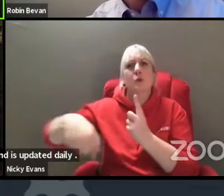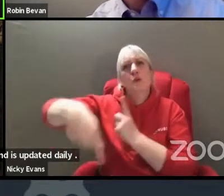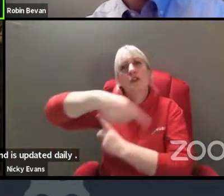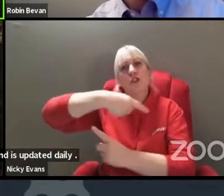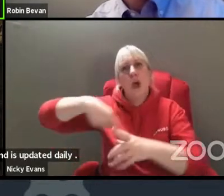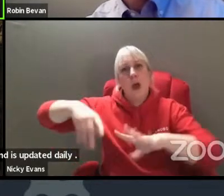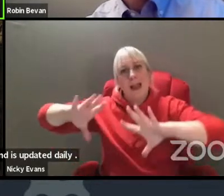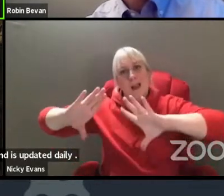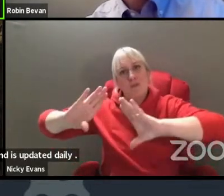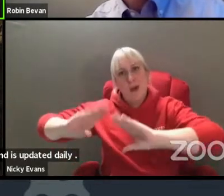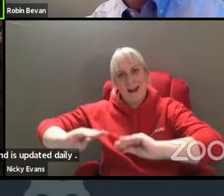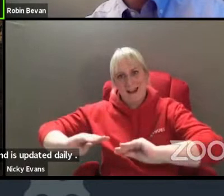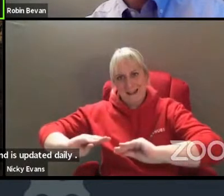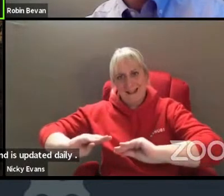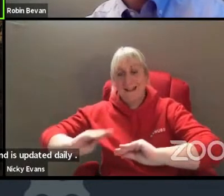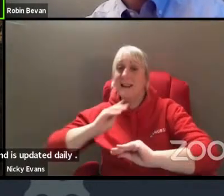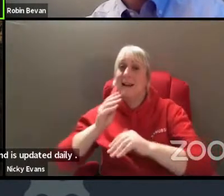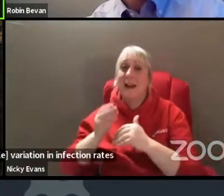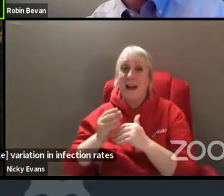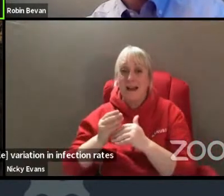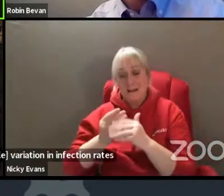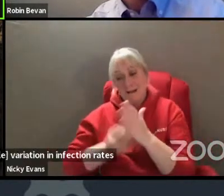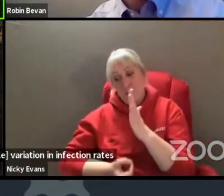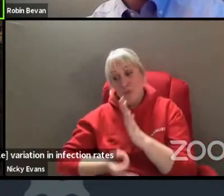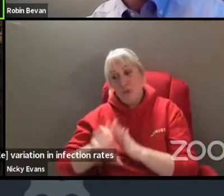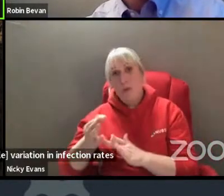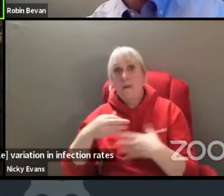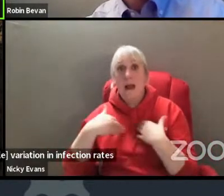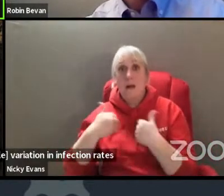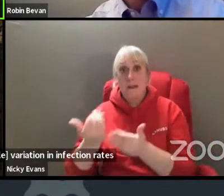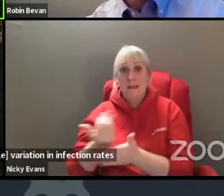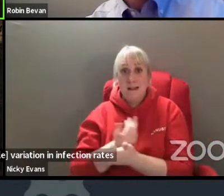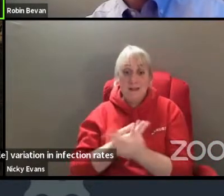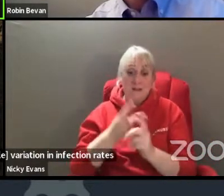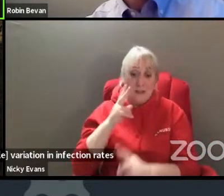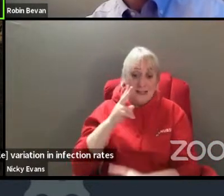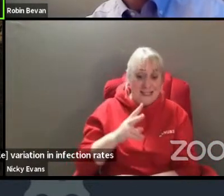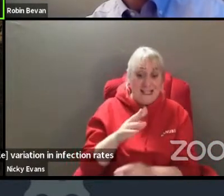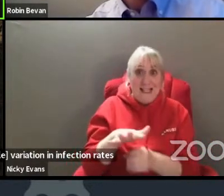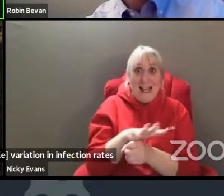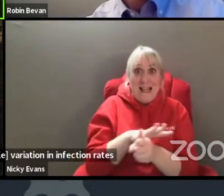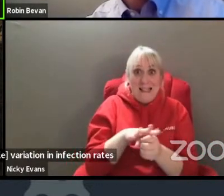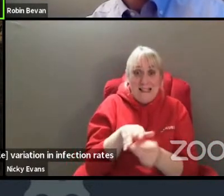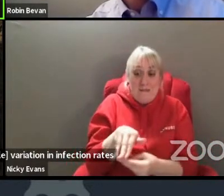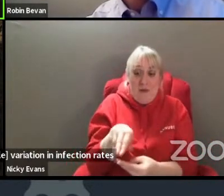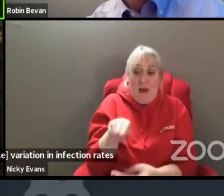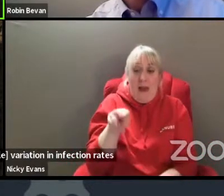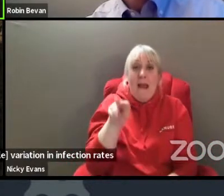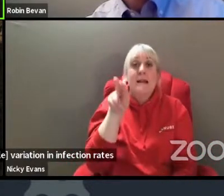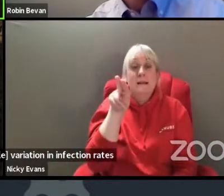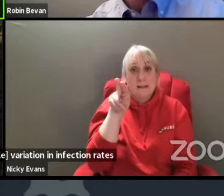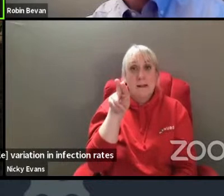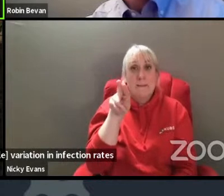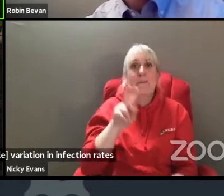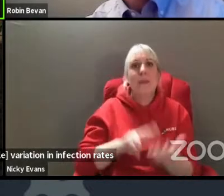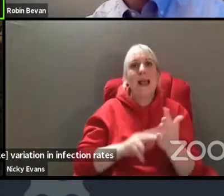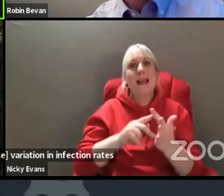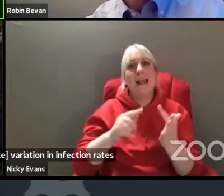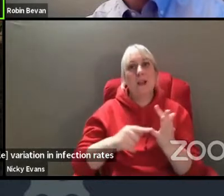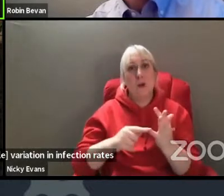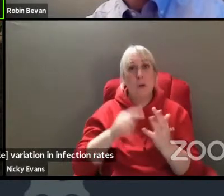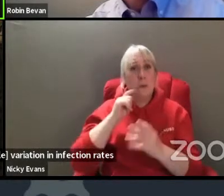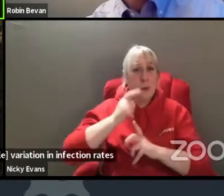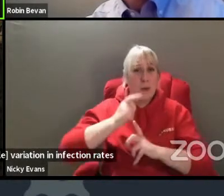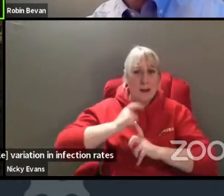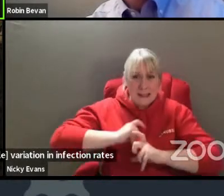on health and safety if cases start to rise. And the NEU will continue to advocate to accelerate